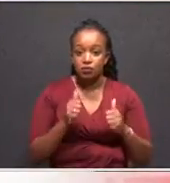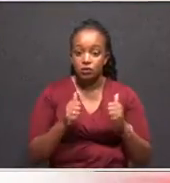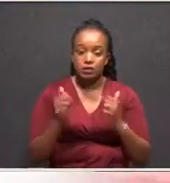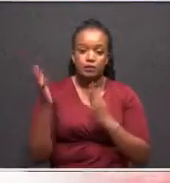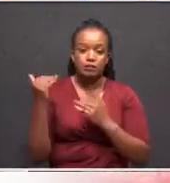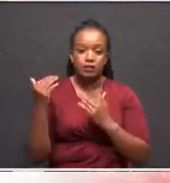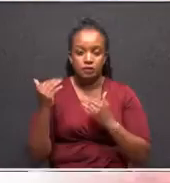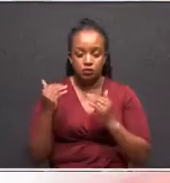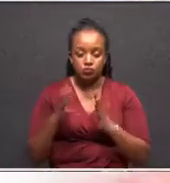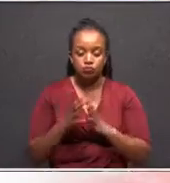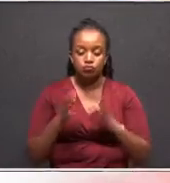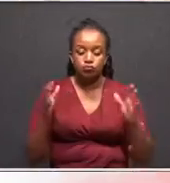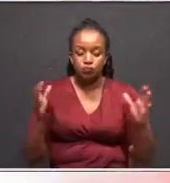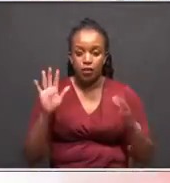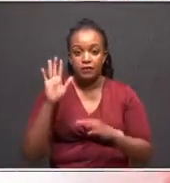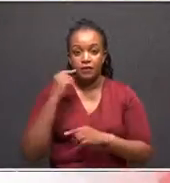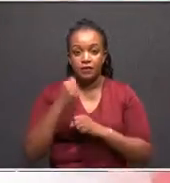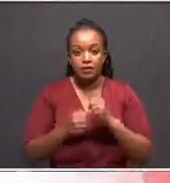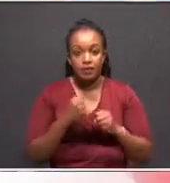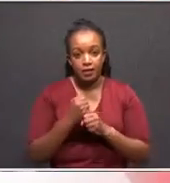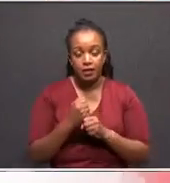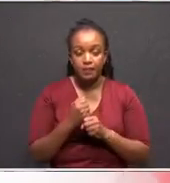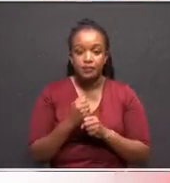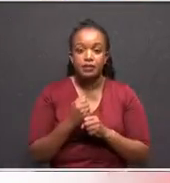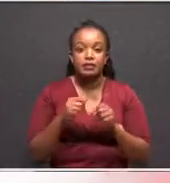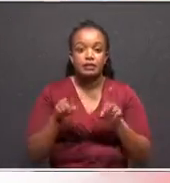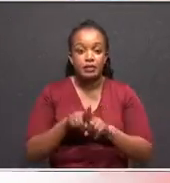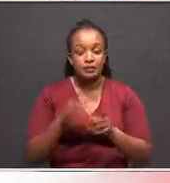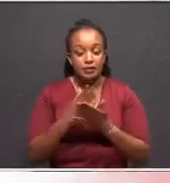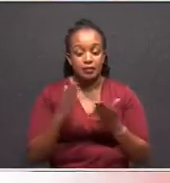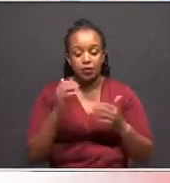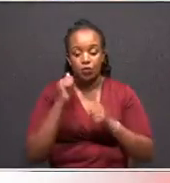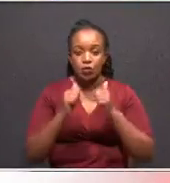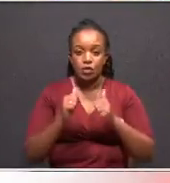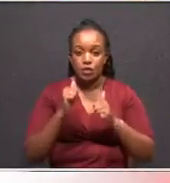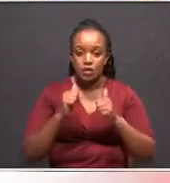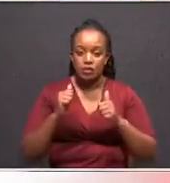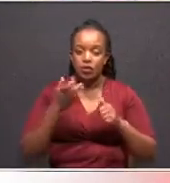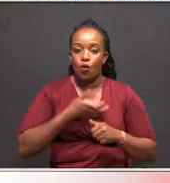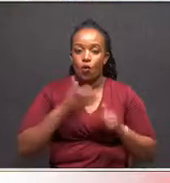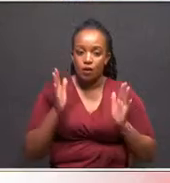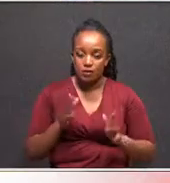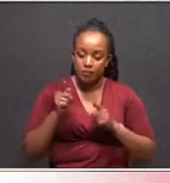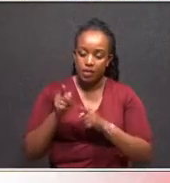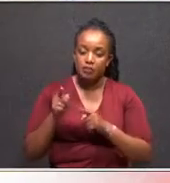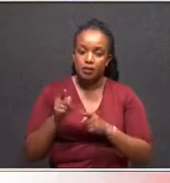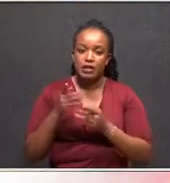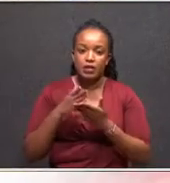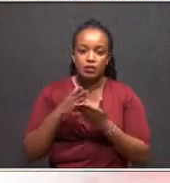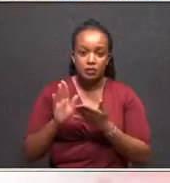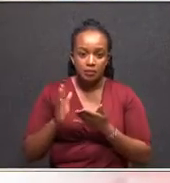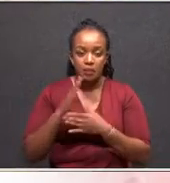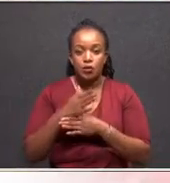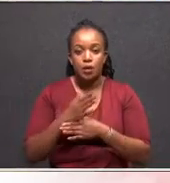year and collapsed by the 10th year. A contraption that the proprietor of this outlet blames on exclusivity between